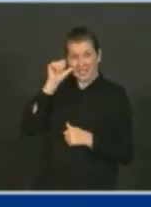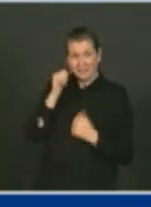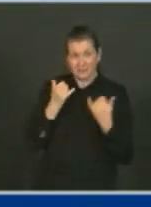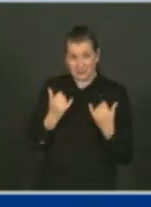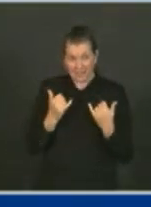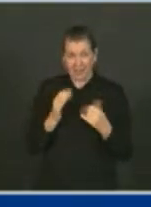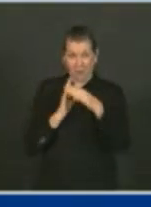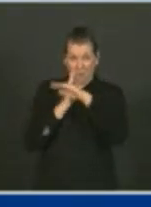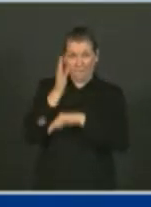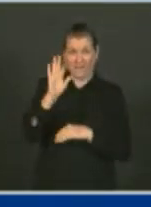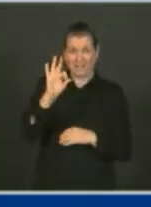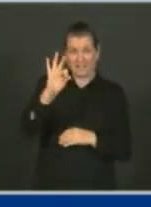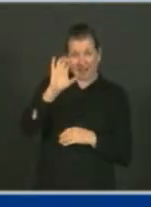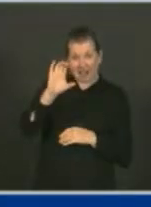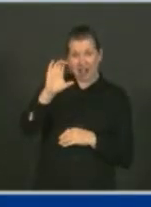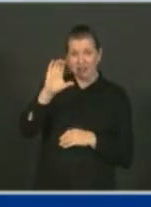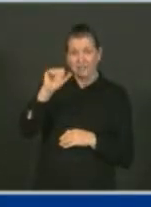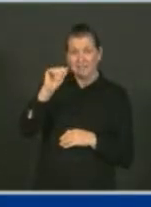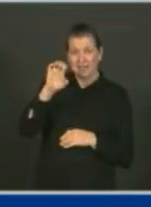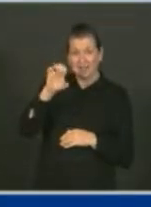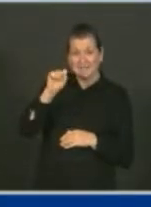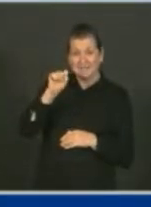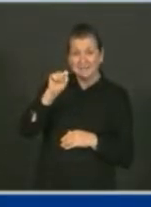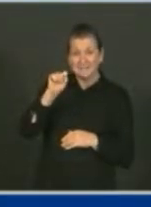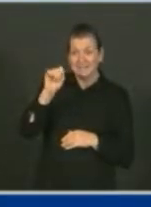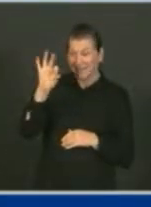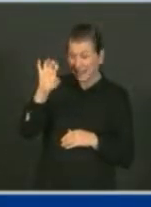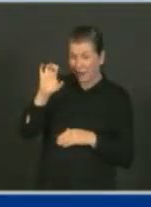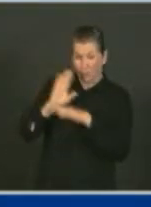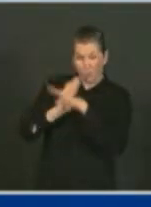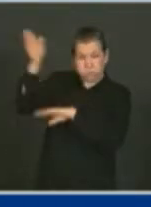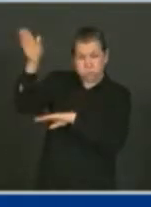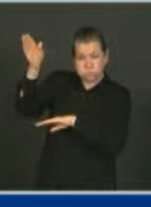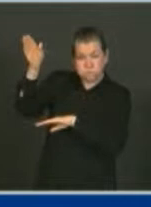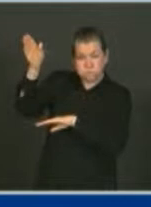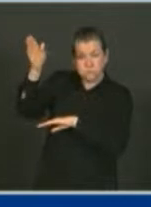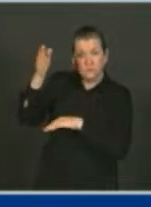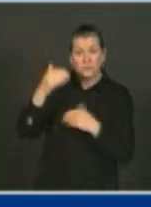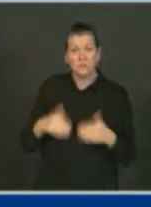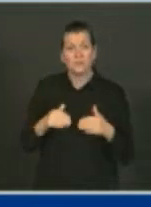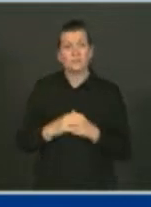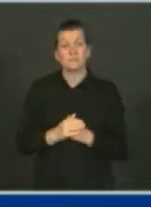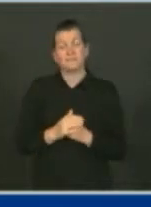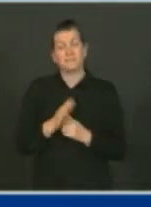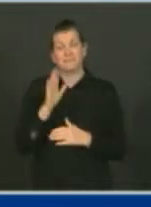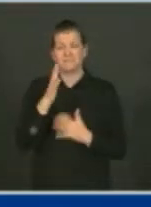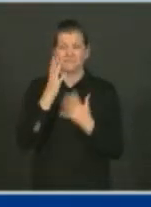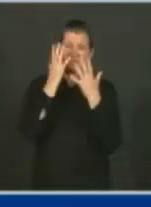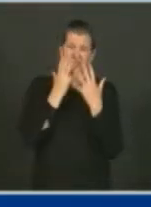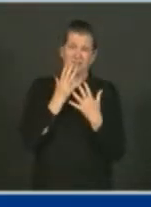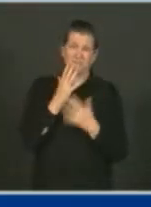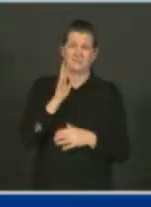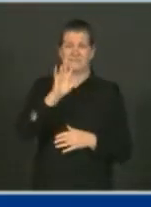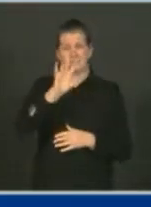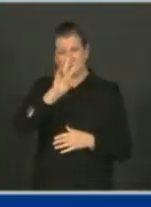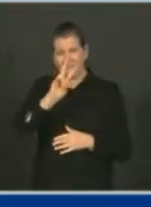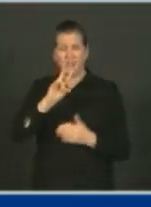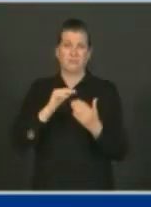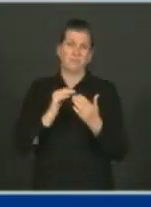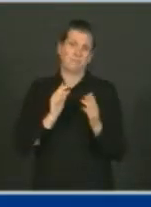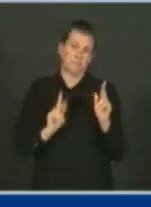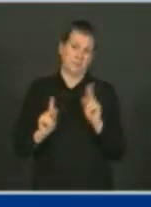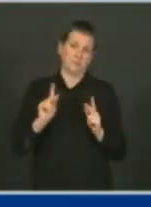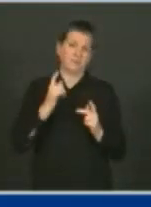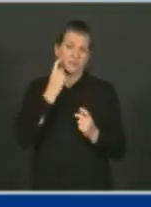Rhode Island. We also saw, very sadly, 7 new deaths. You'll also see the weekly trend data